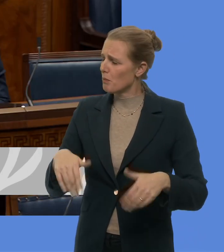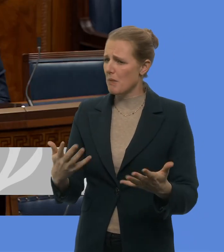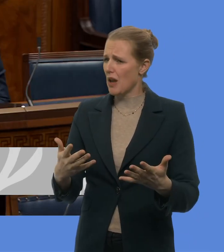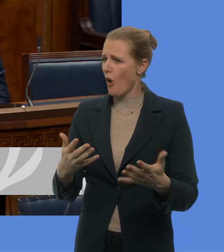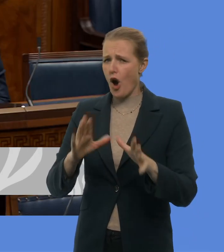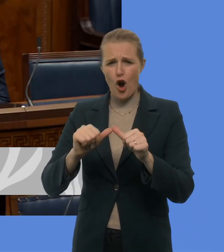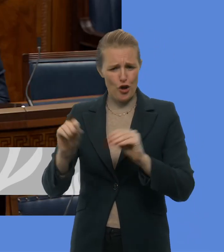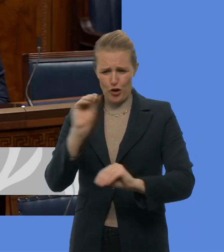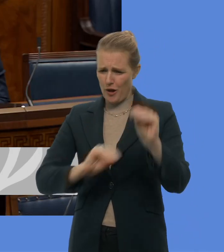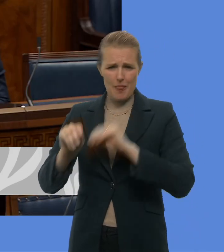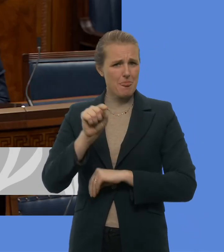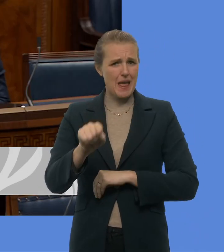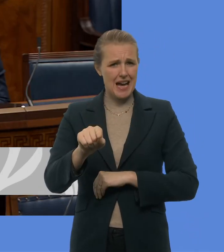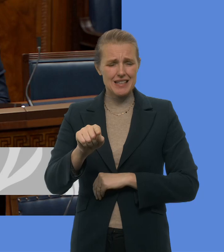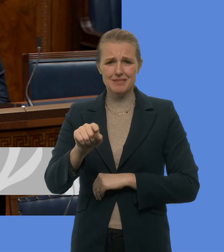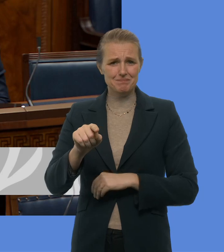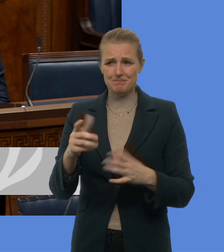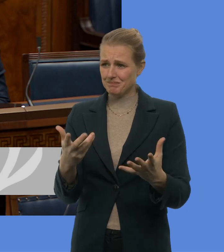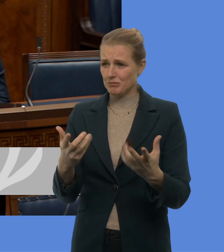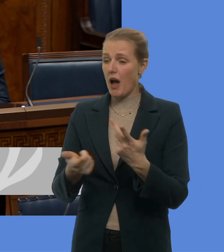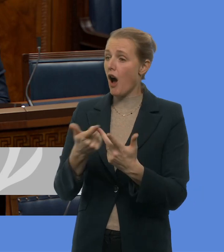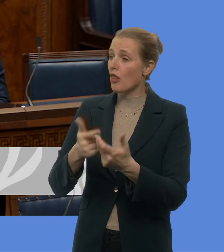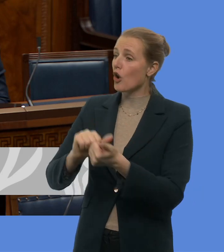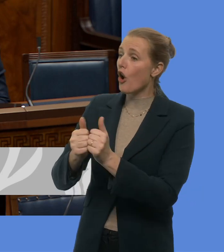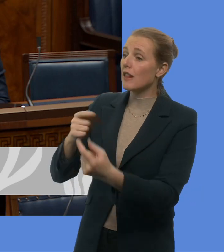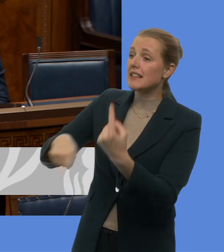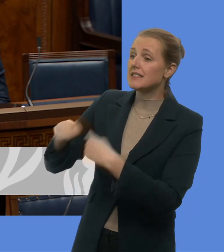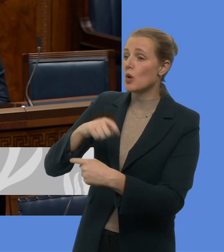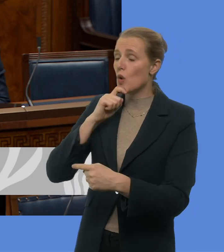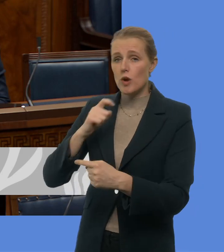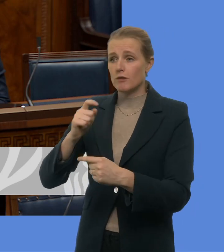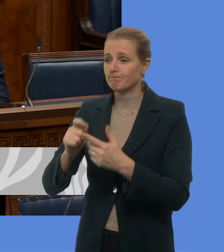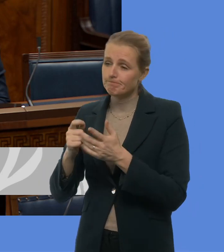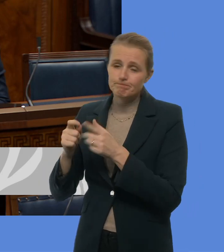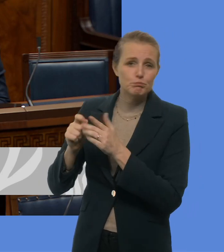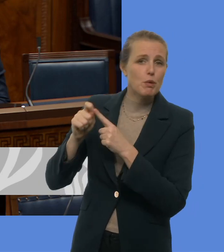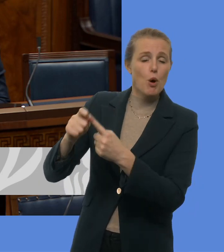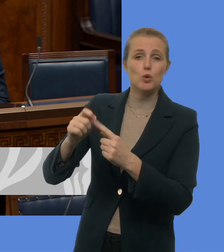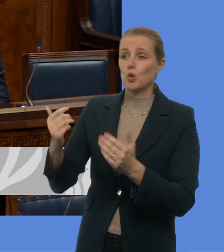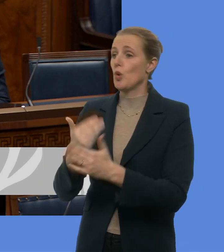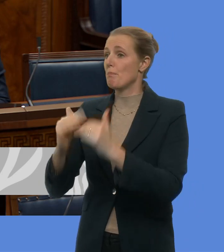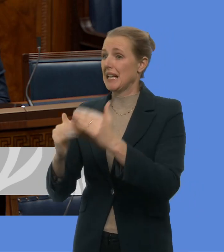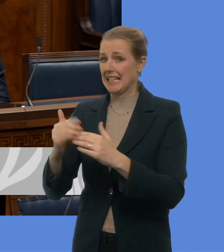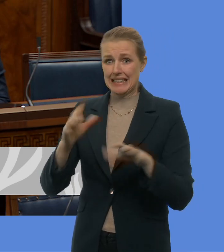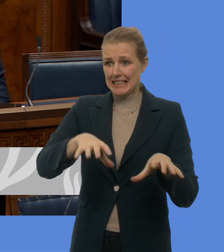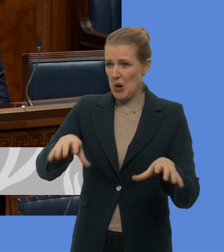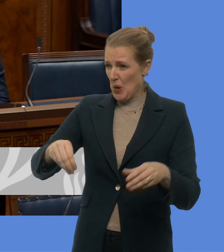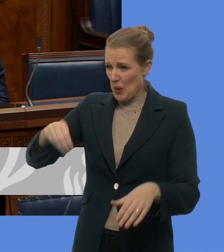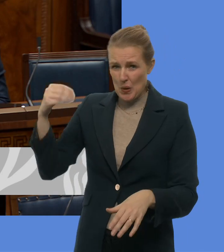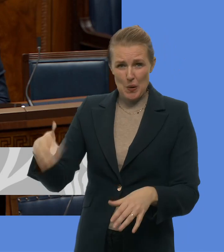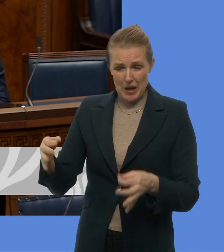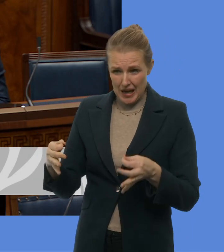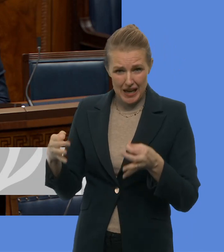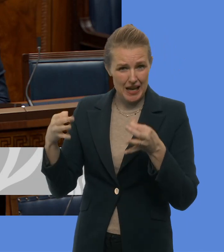outcome being proposed by colleagues in the Executive or elsewhere. But how can anybody who